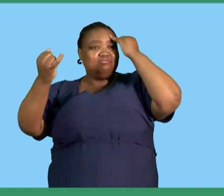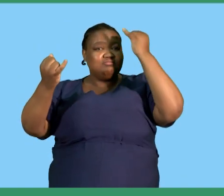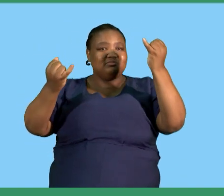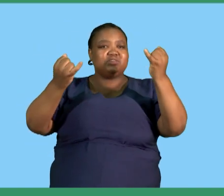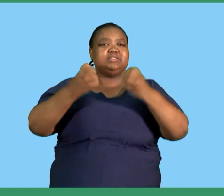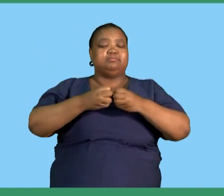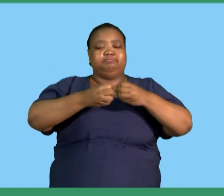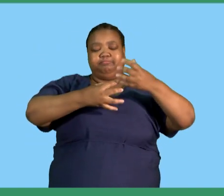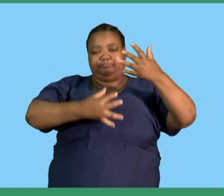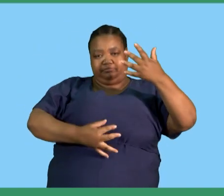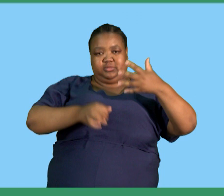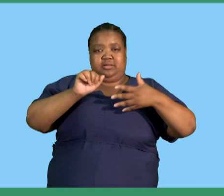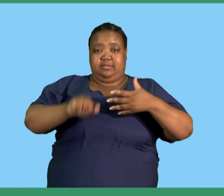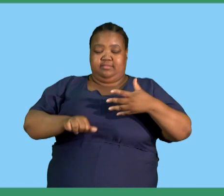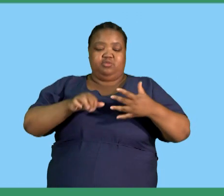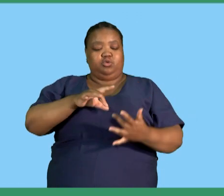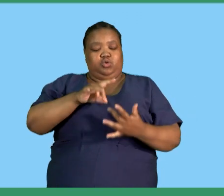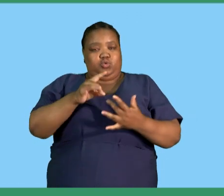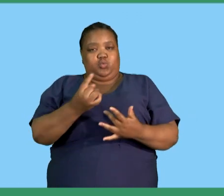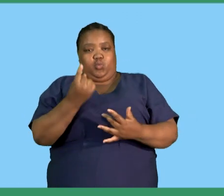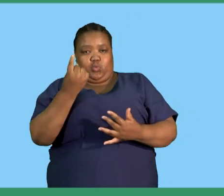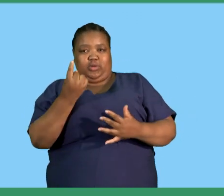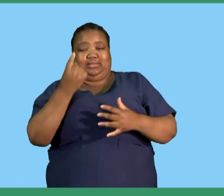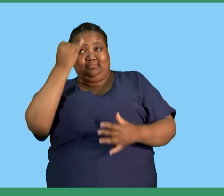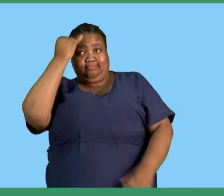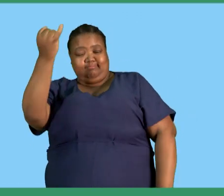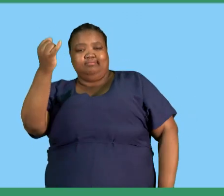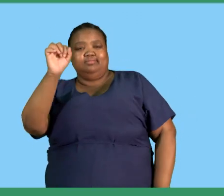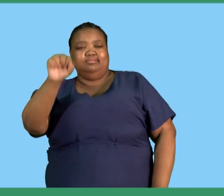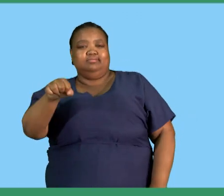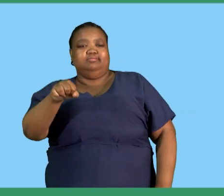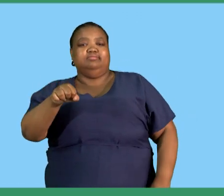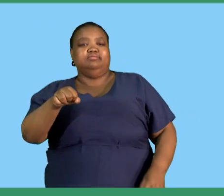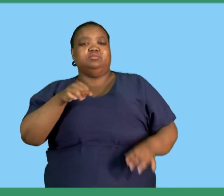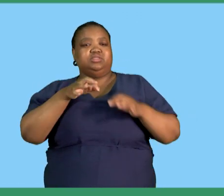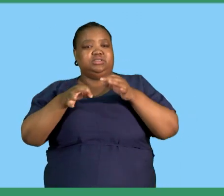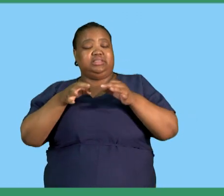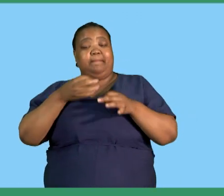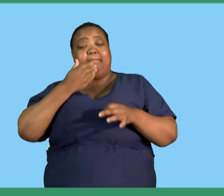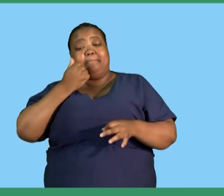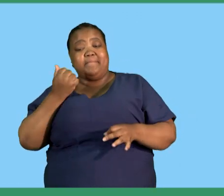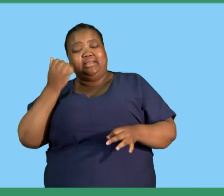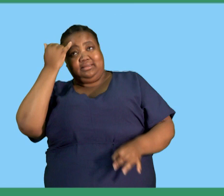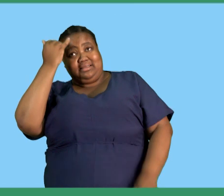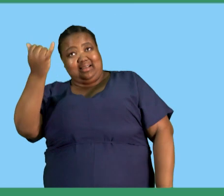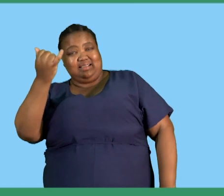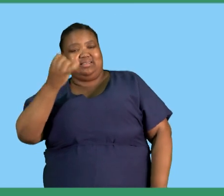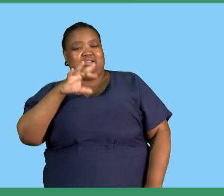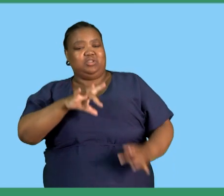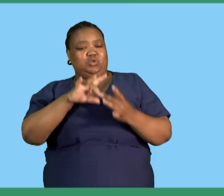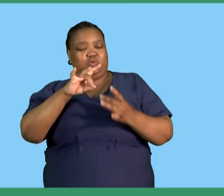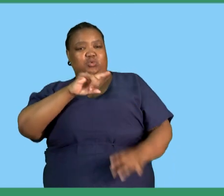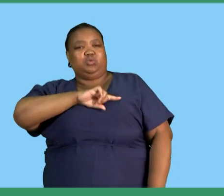ideas as possible and find the best idea, or decide on one strategy to follow, because eventually you have to choose only one strategy.